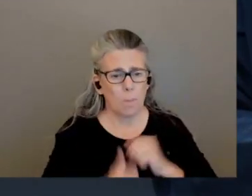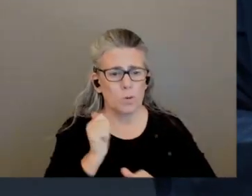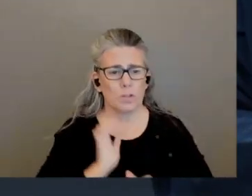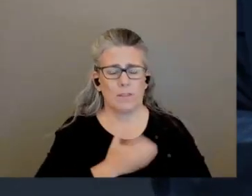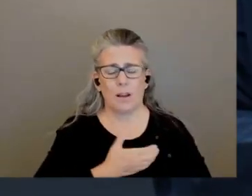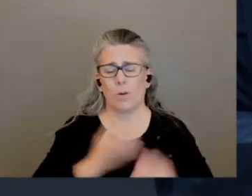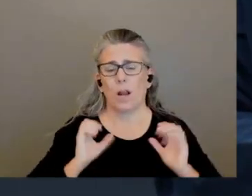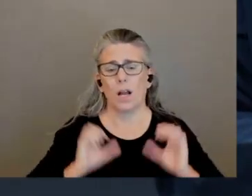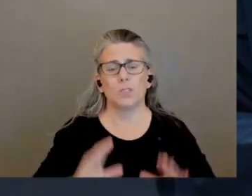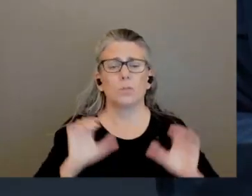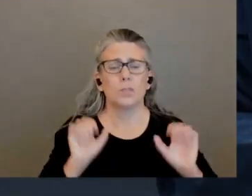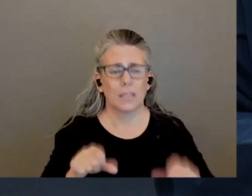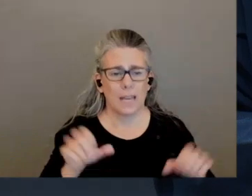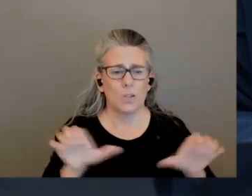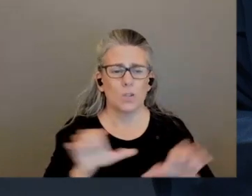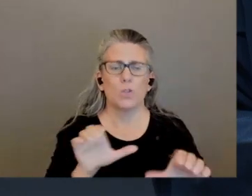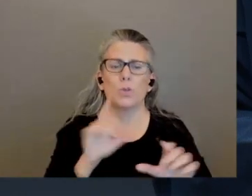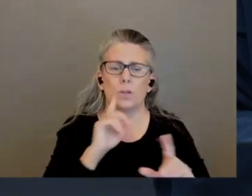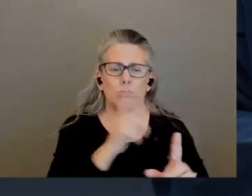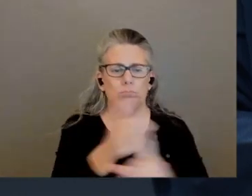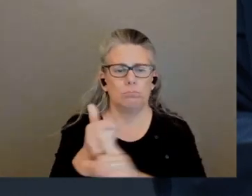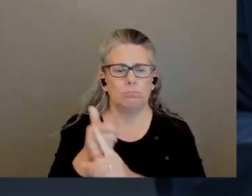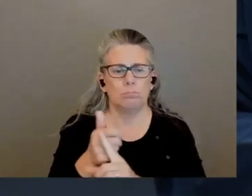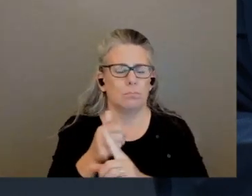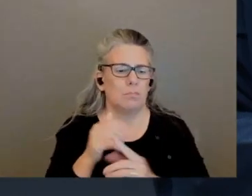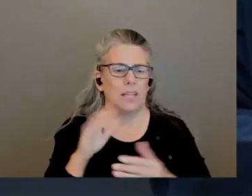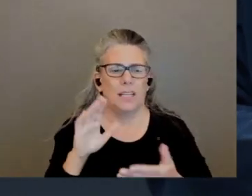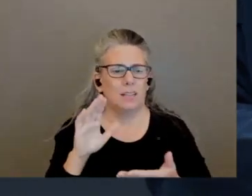of time, even for those low-level applications.